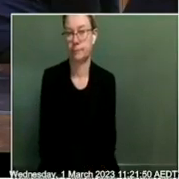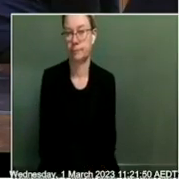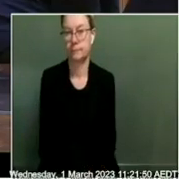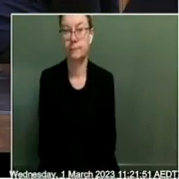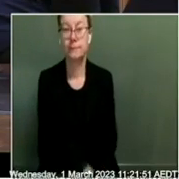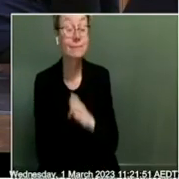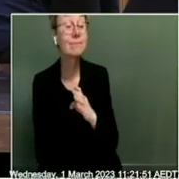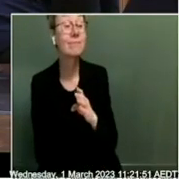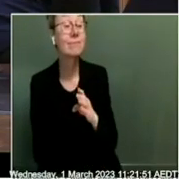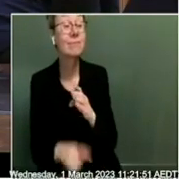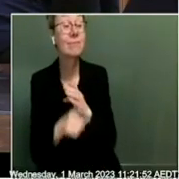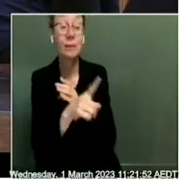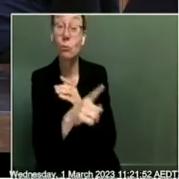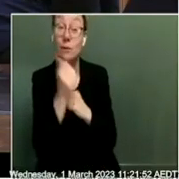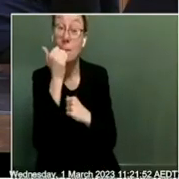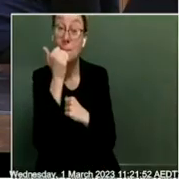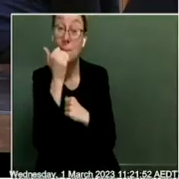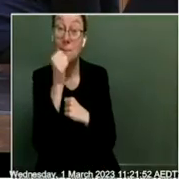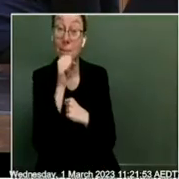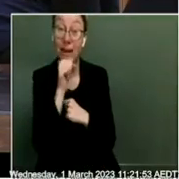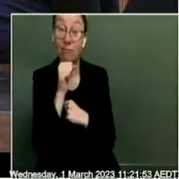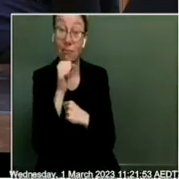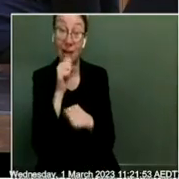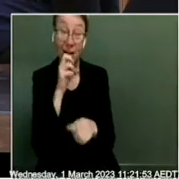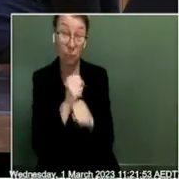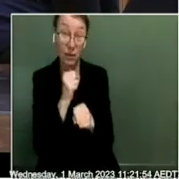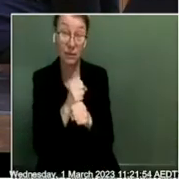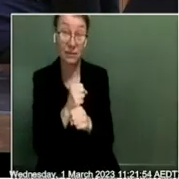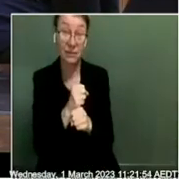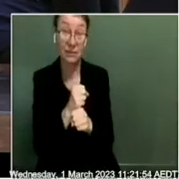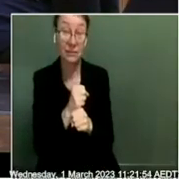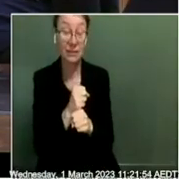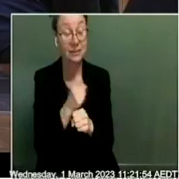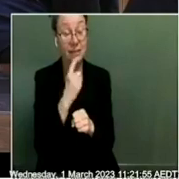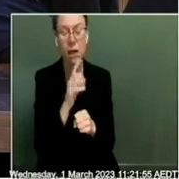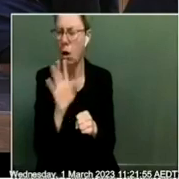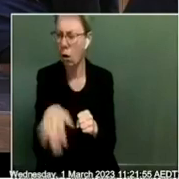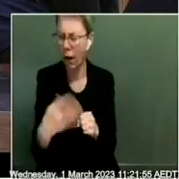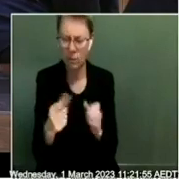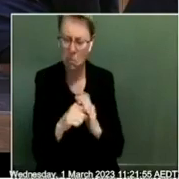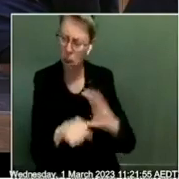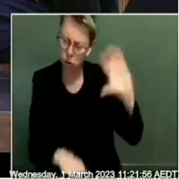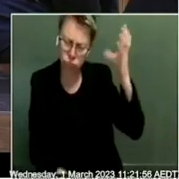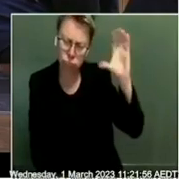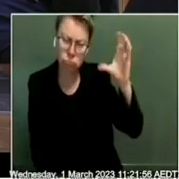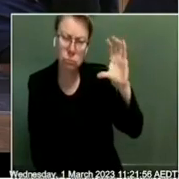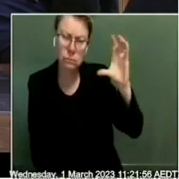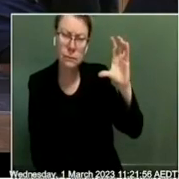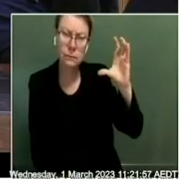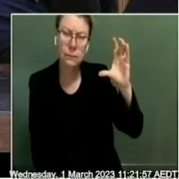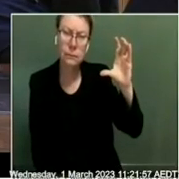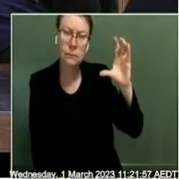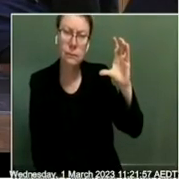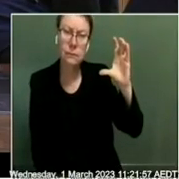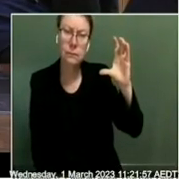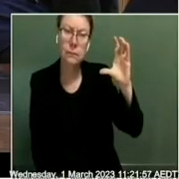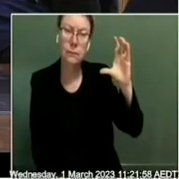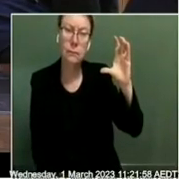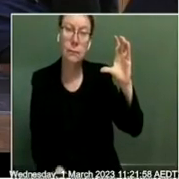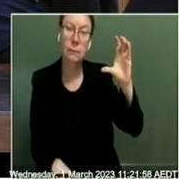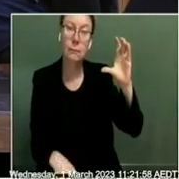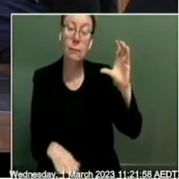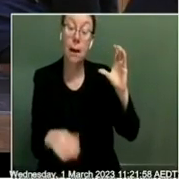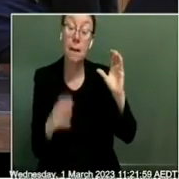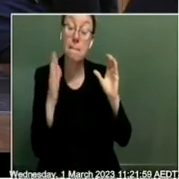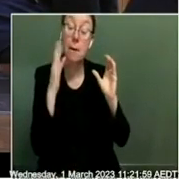about Mum and that there's all this money, but come how many months later when she's nearly passing away and he's done nothing. He needs to be